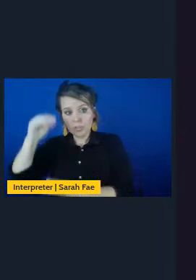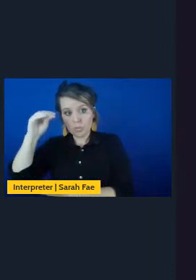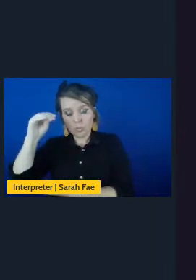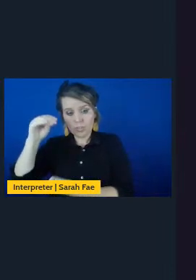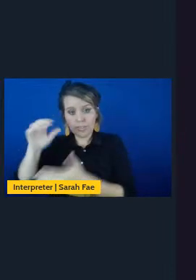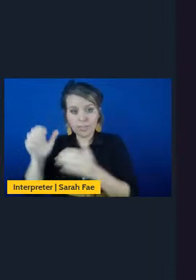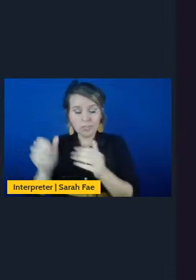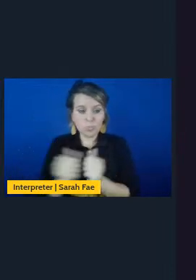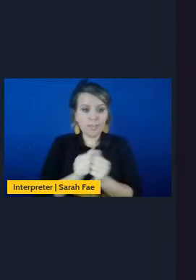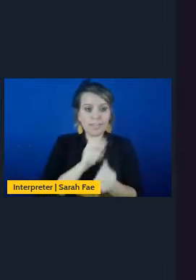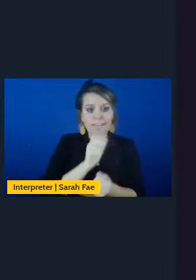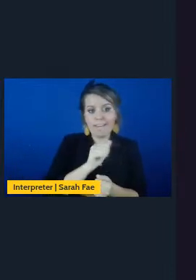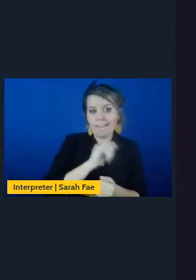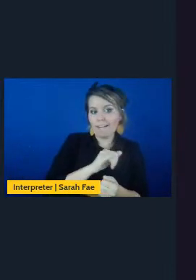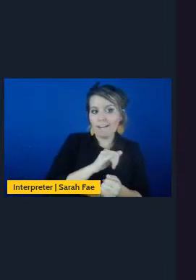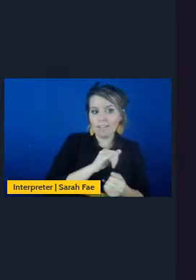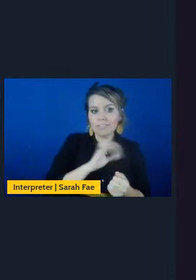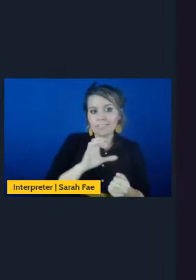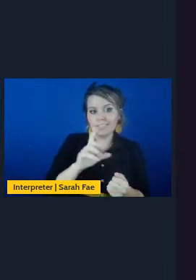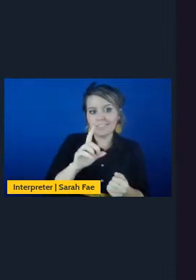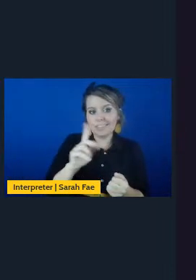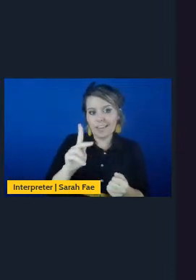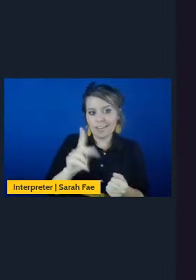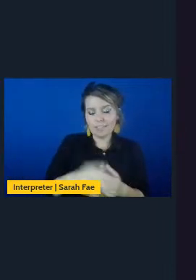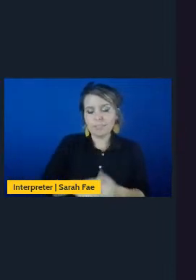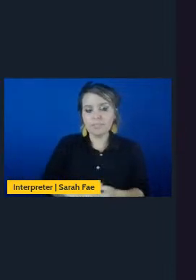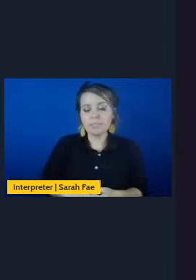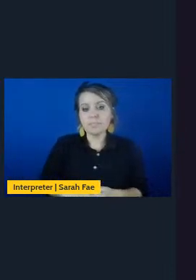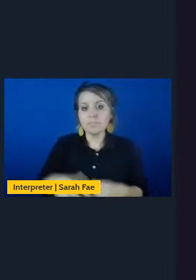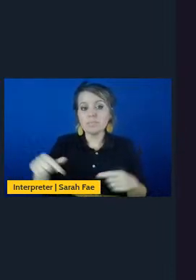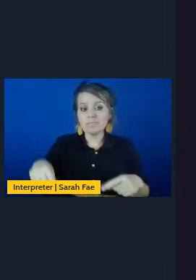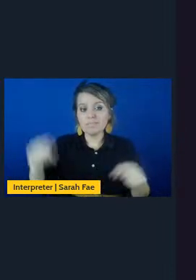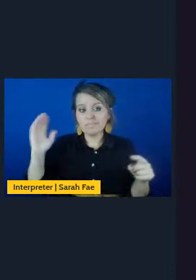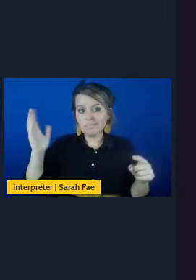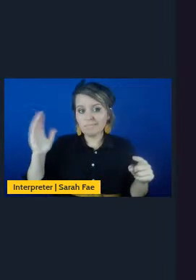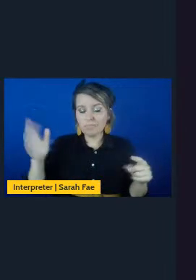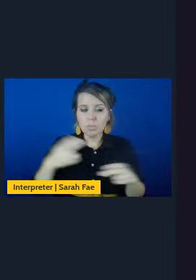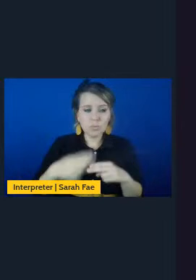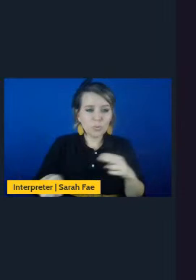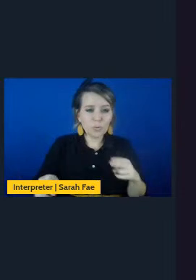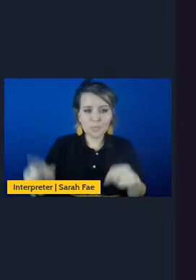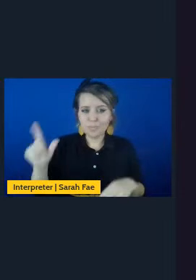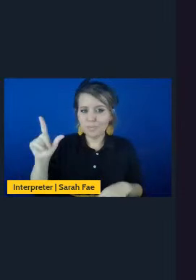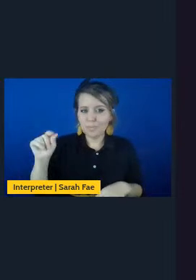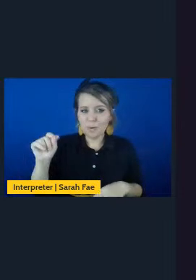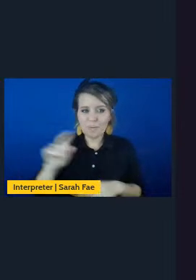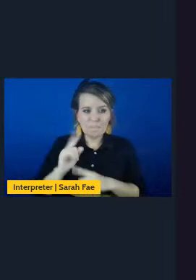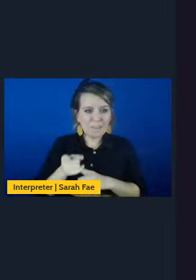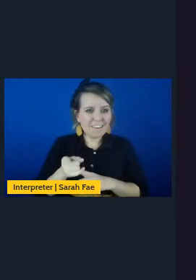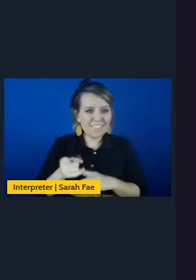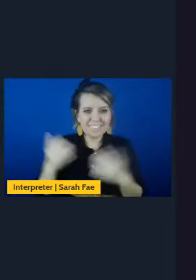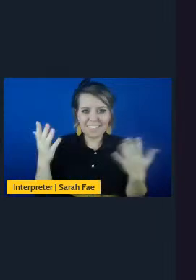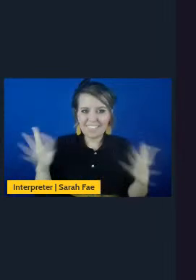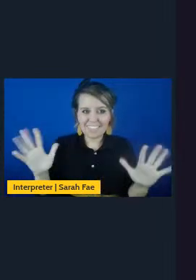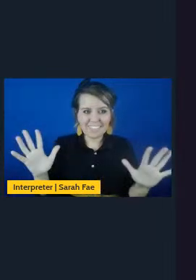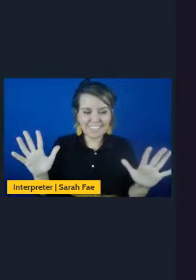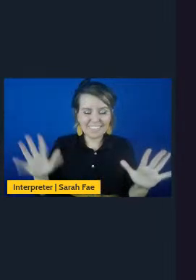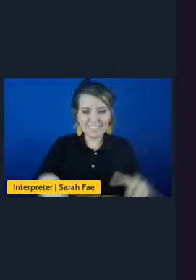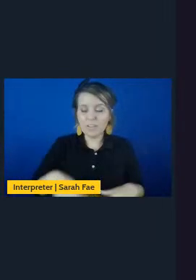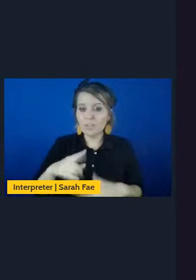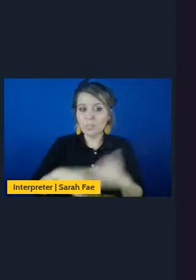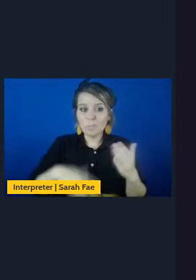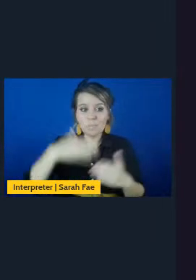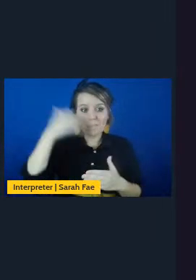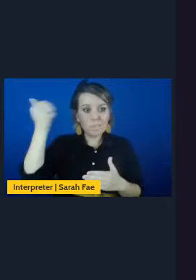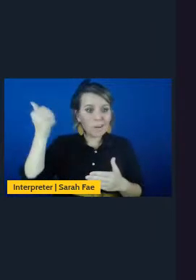is CDK. Now, the session is a short 20 minutes duration, and what best way to deliver this